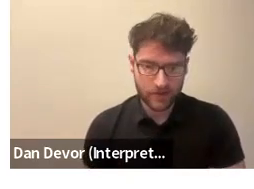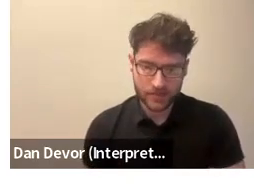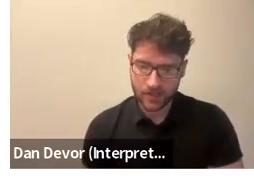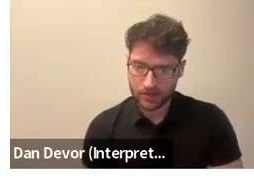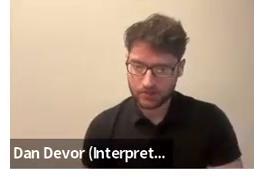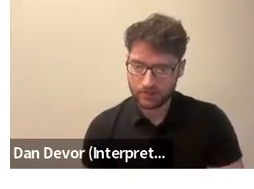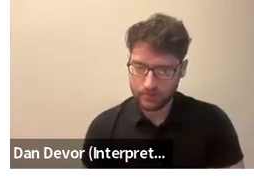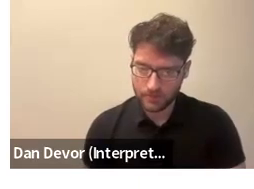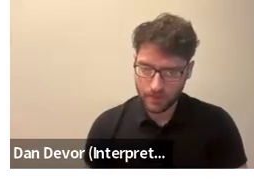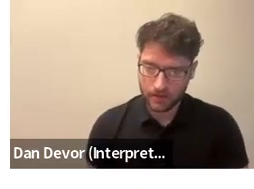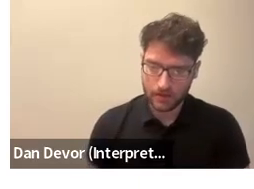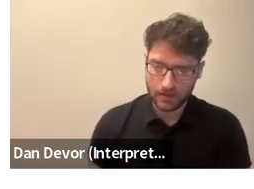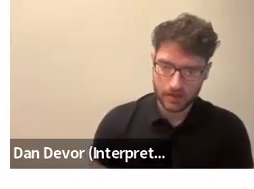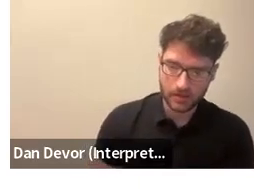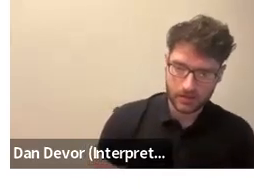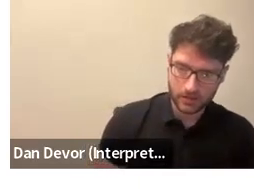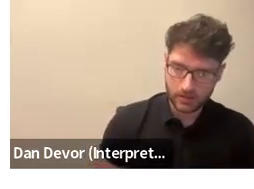The three of them together,